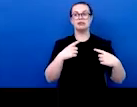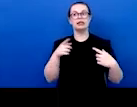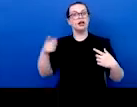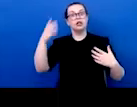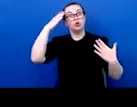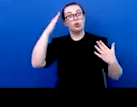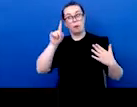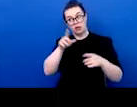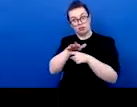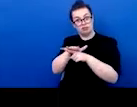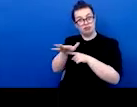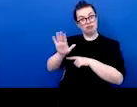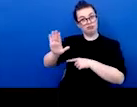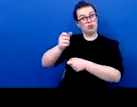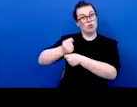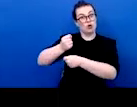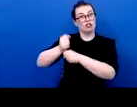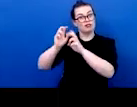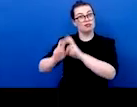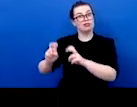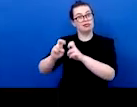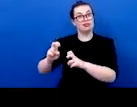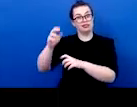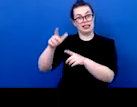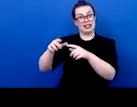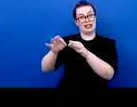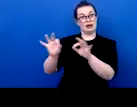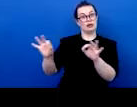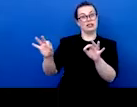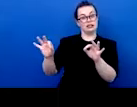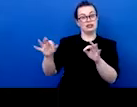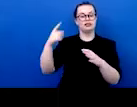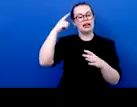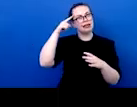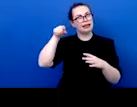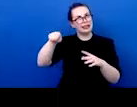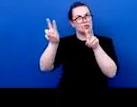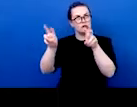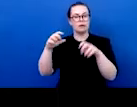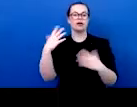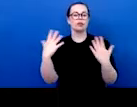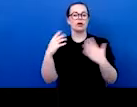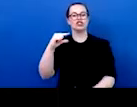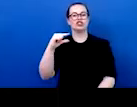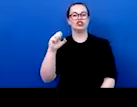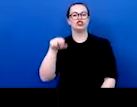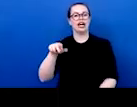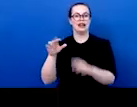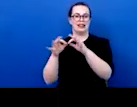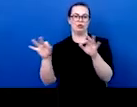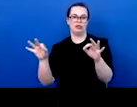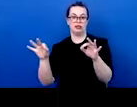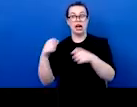And here, I think he's referring to generative linguistics for years. And this is